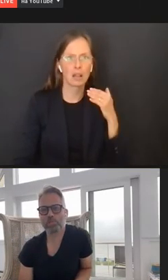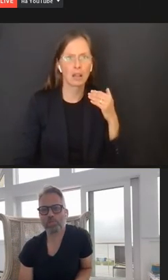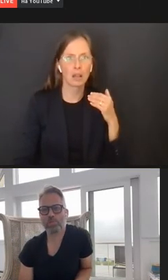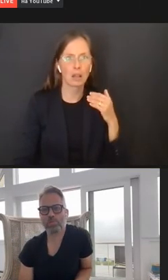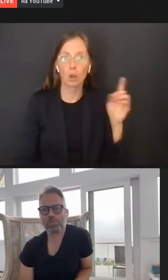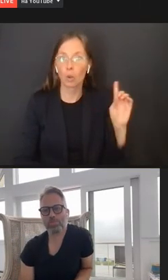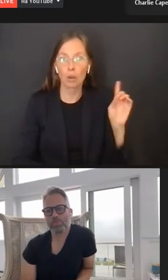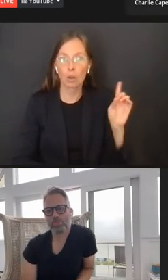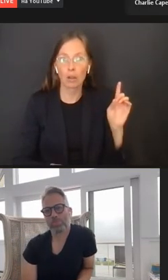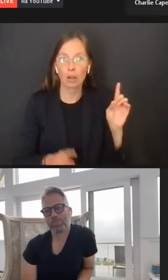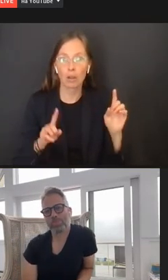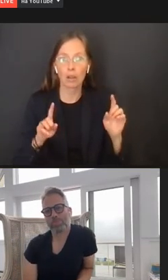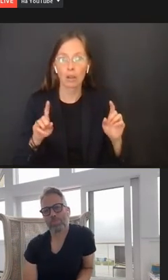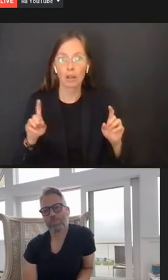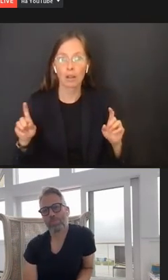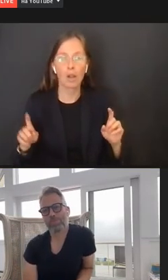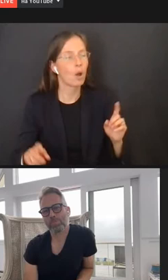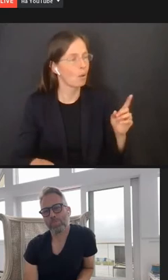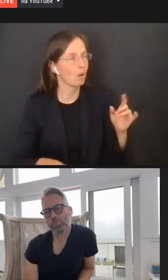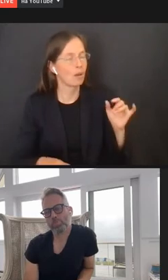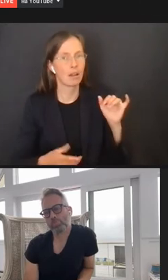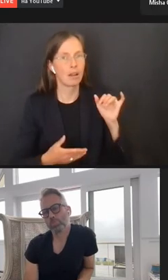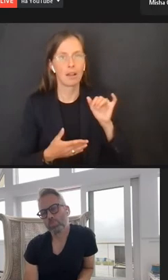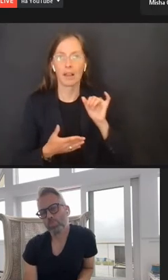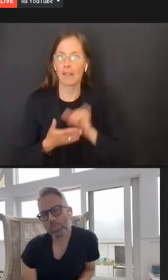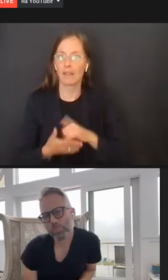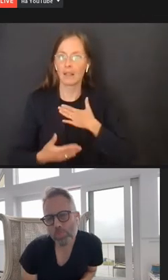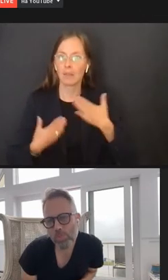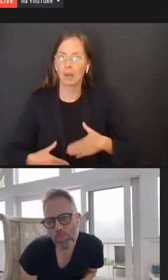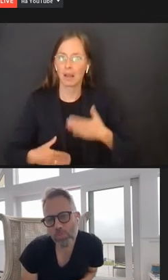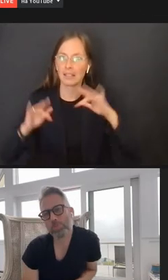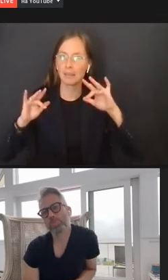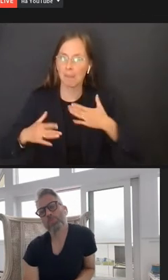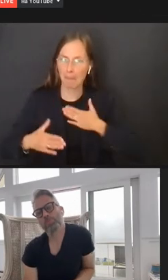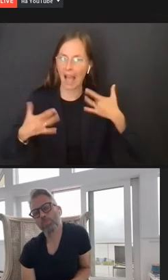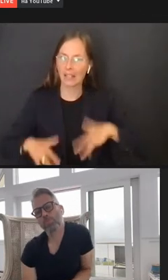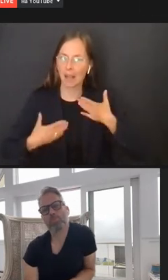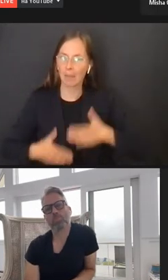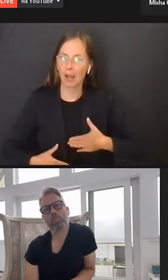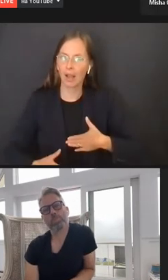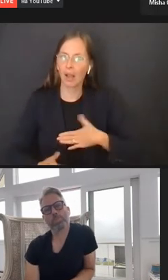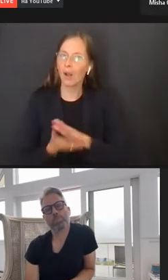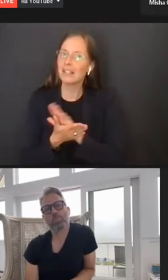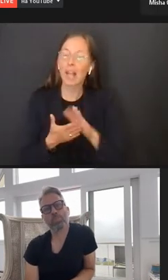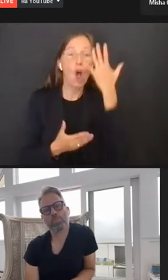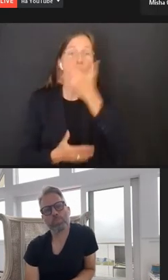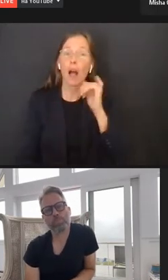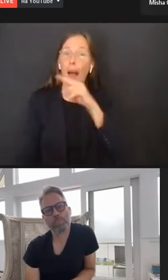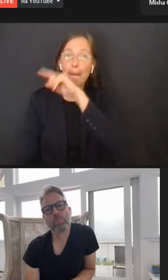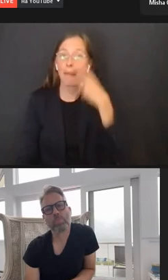way? Yeah, that's my naked body right there. I don't see it. It looks like, isn't it great? Because it looks like a black and white